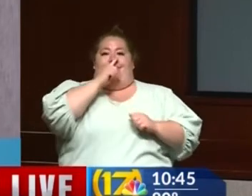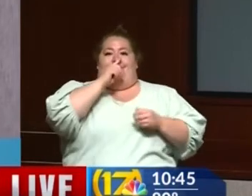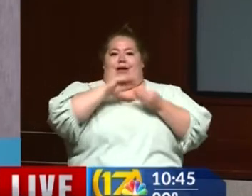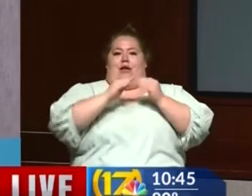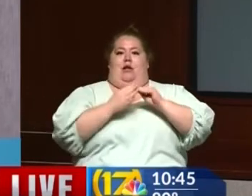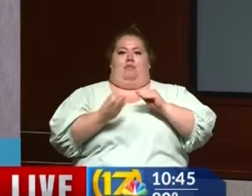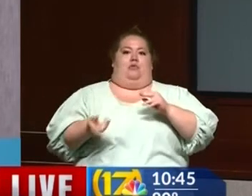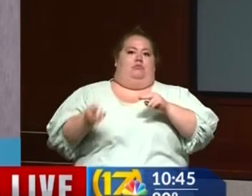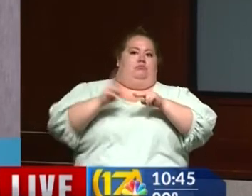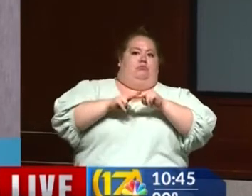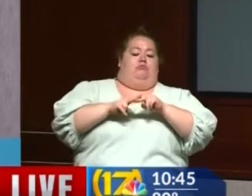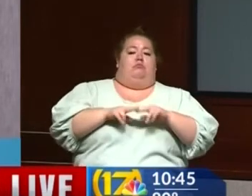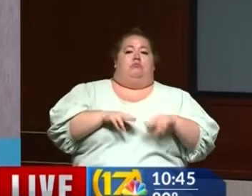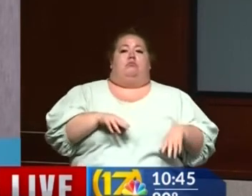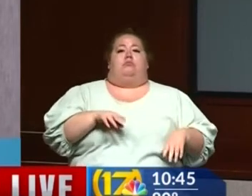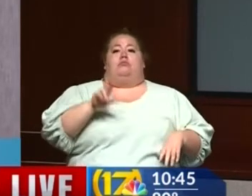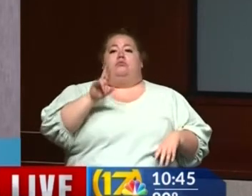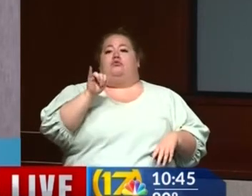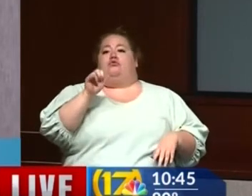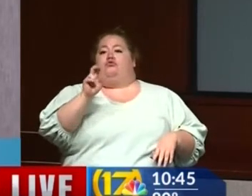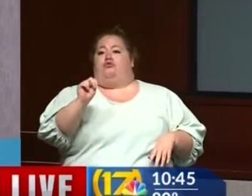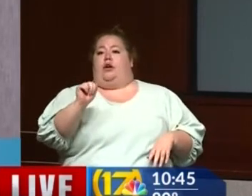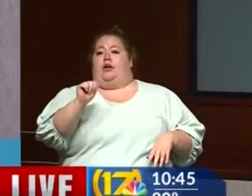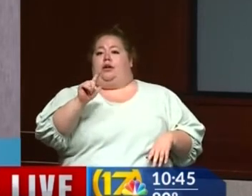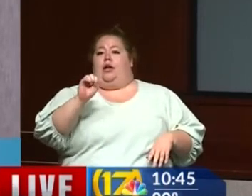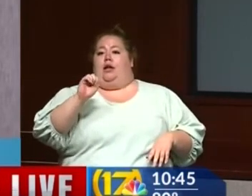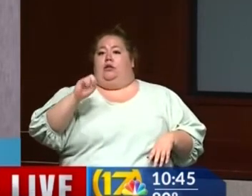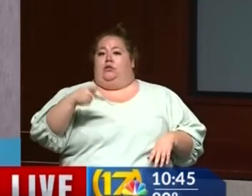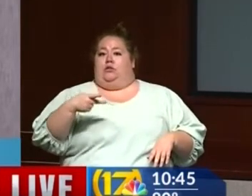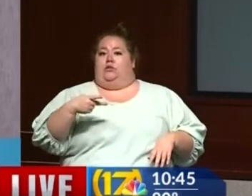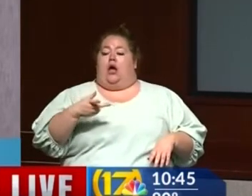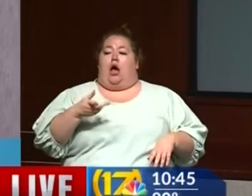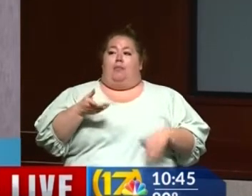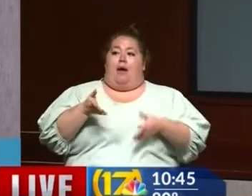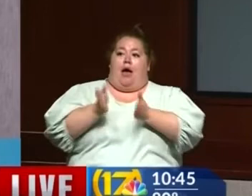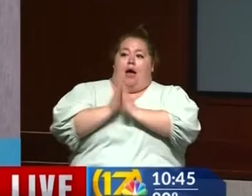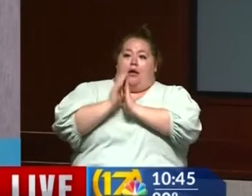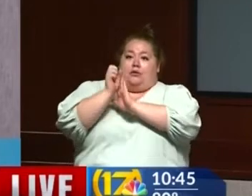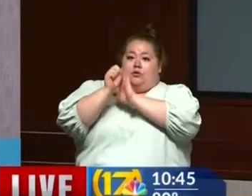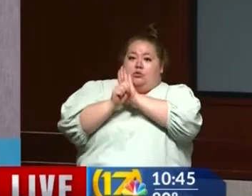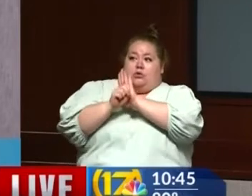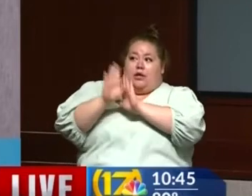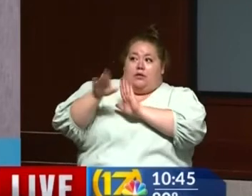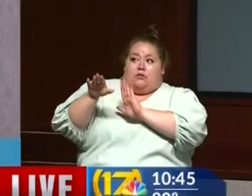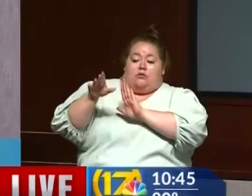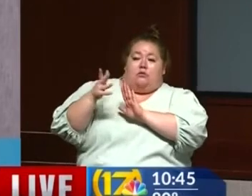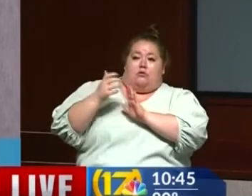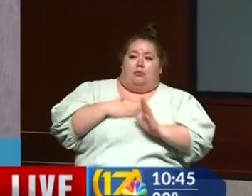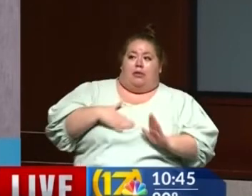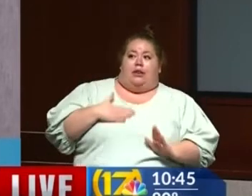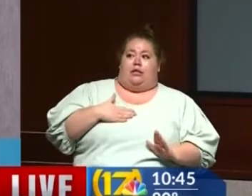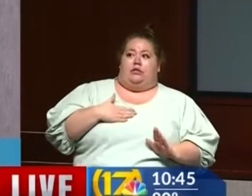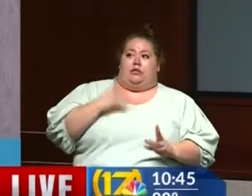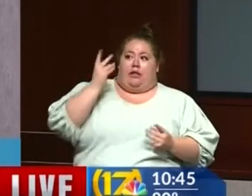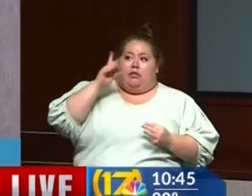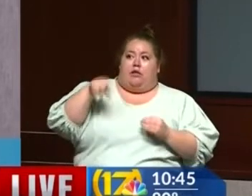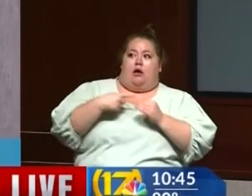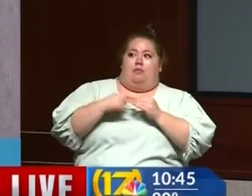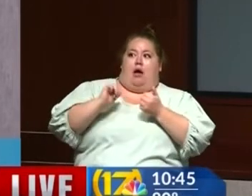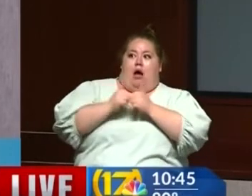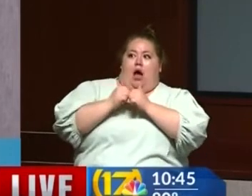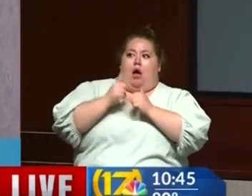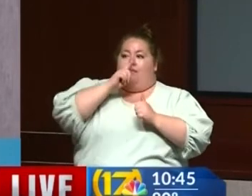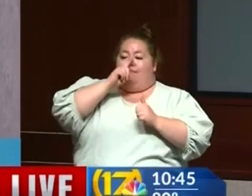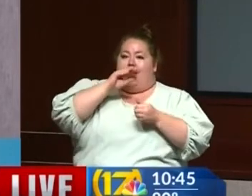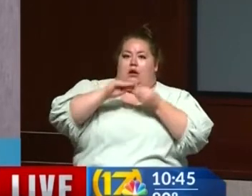Mr. Alsop had requested that the state reconsider the artificial increase. Again, it looks like you guys are asking for that again this week.